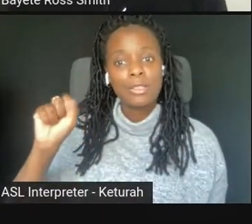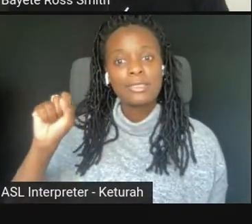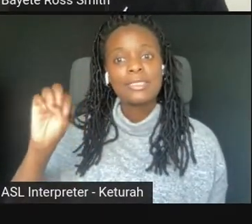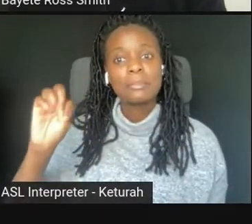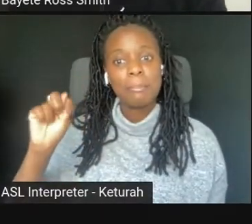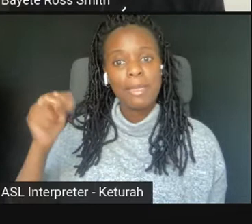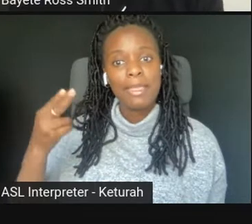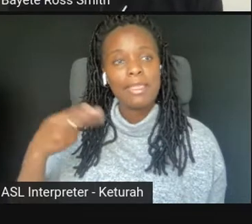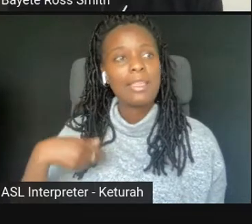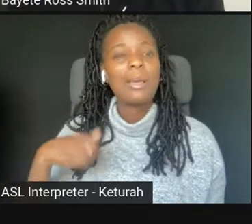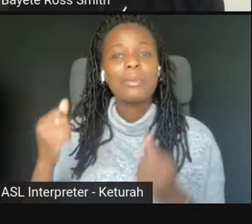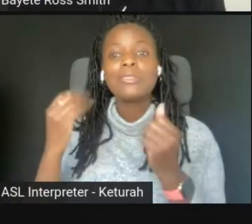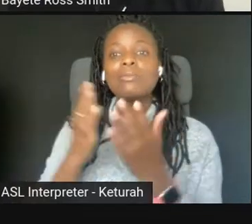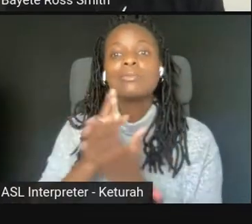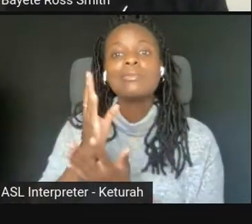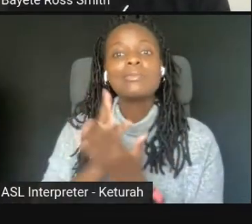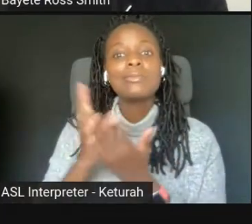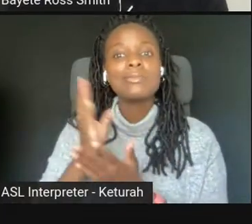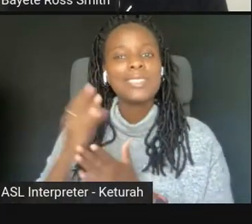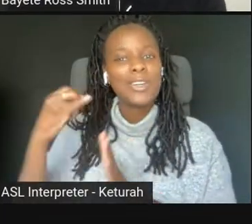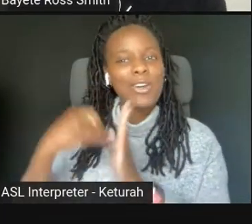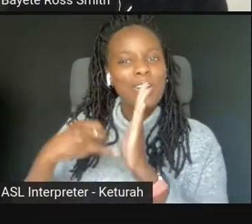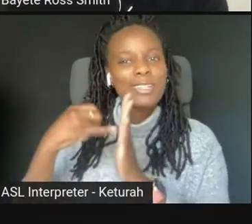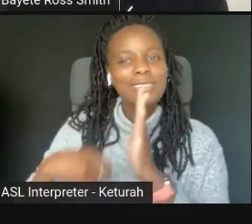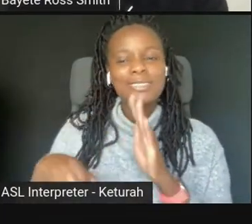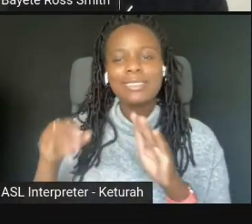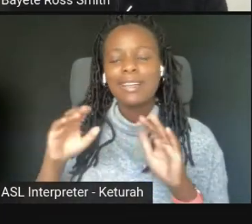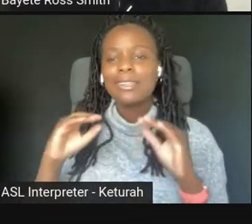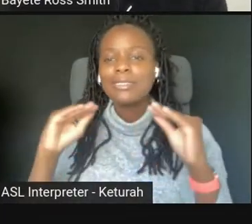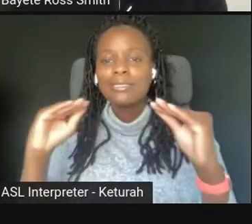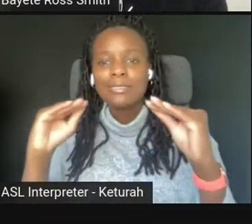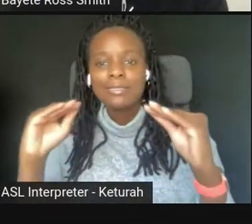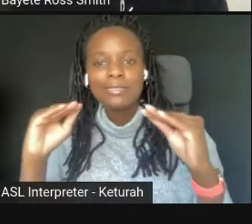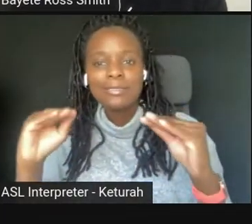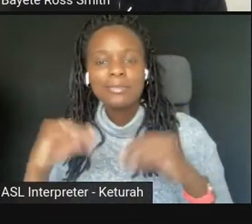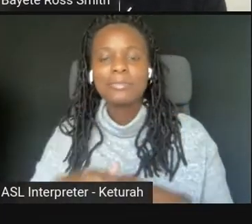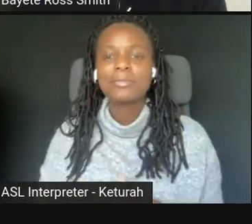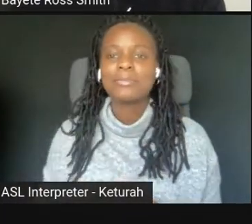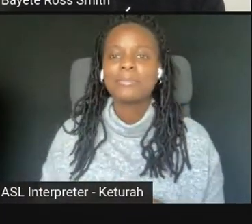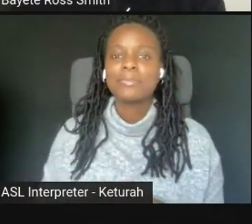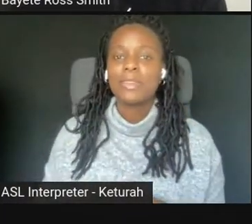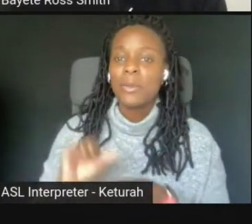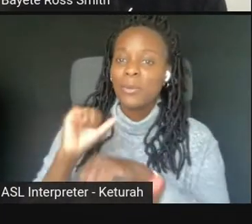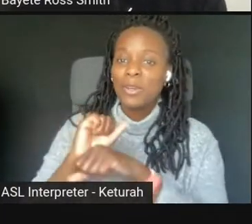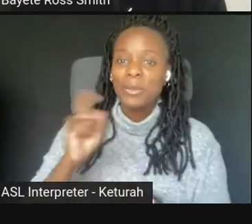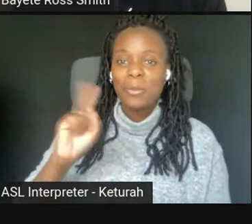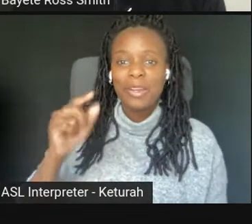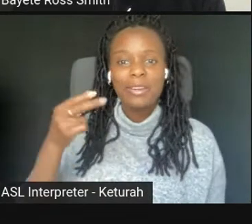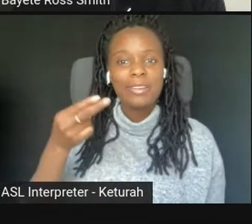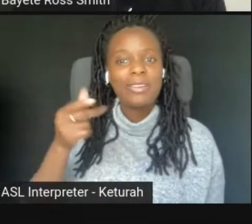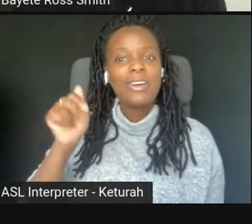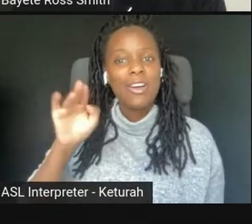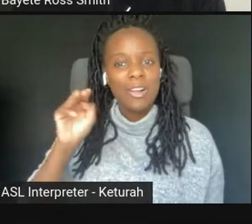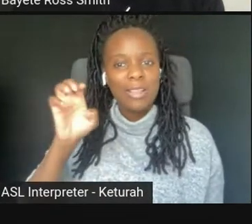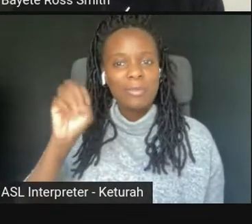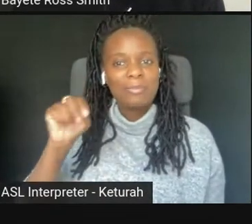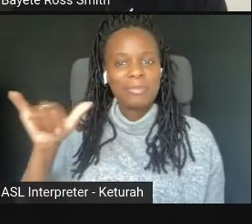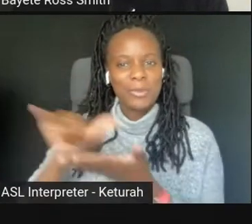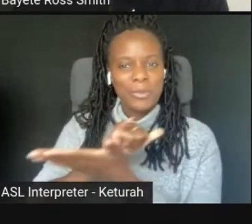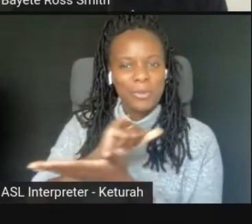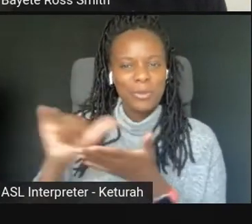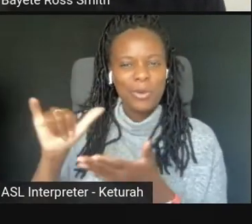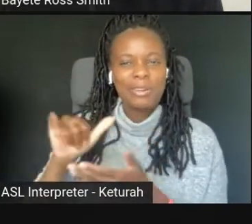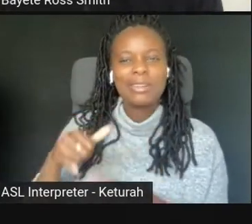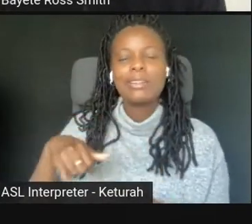interdisciplinary artist and education worker uh, working in Harlem, New York on Lenape land in